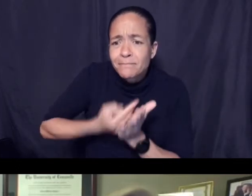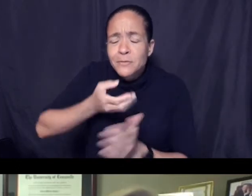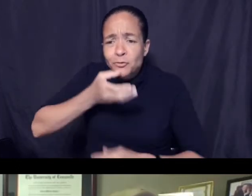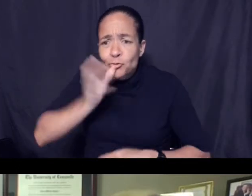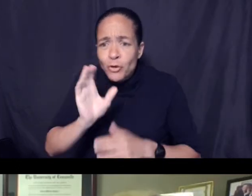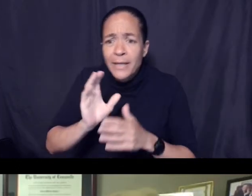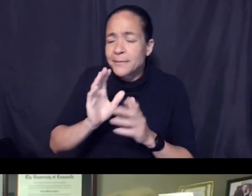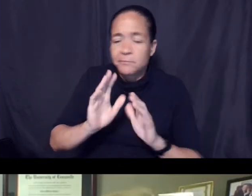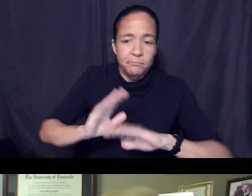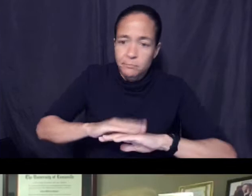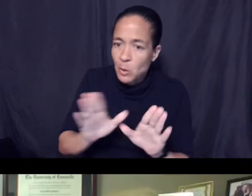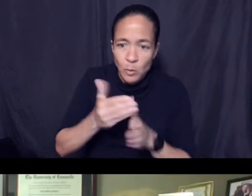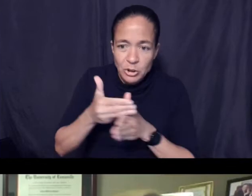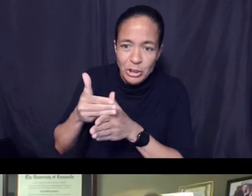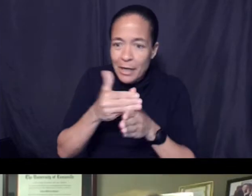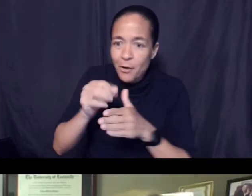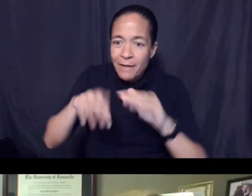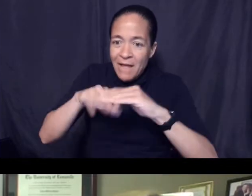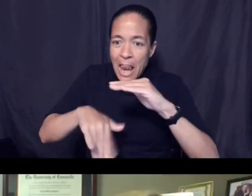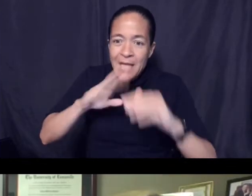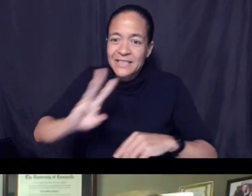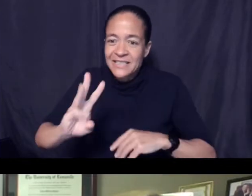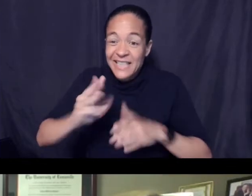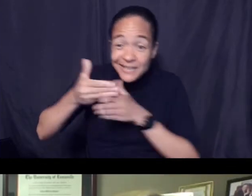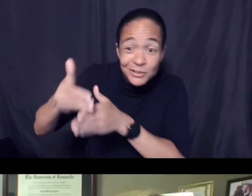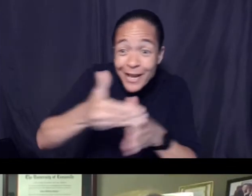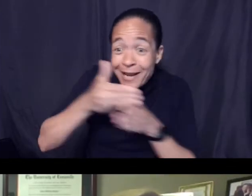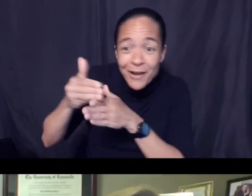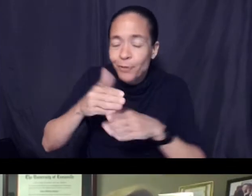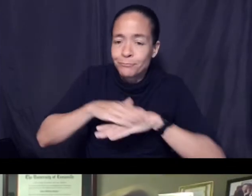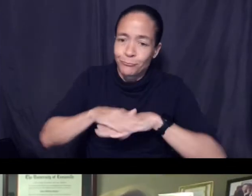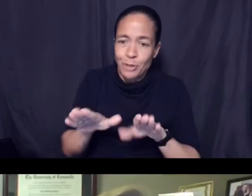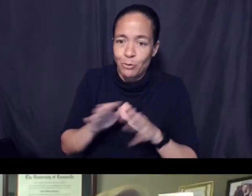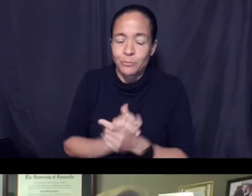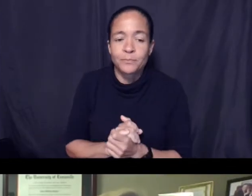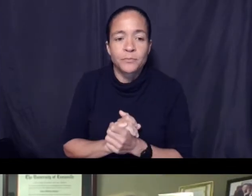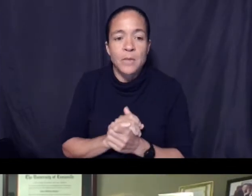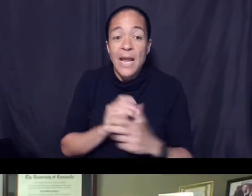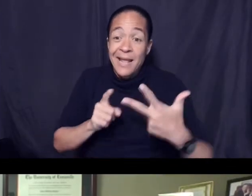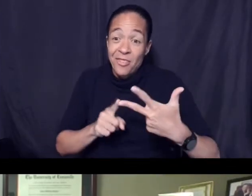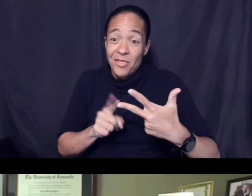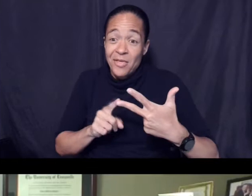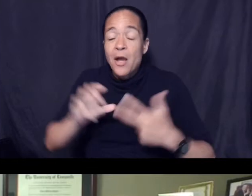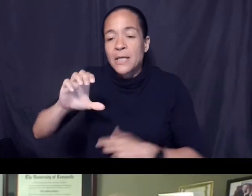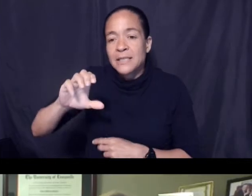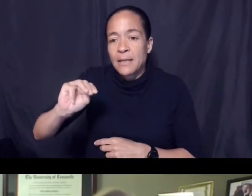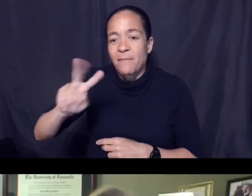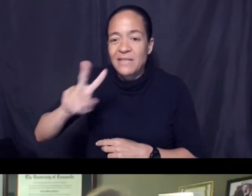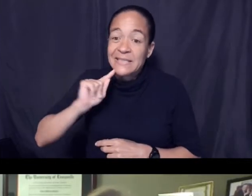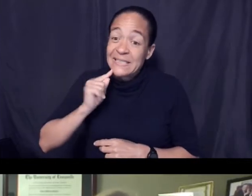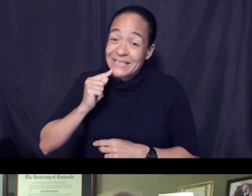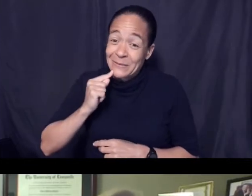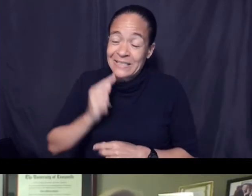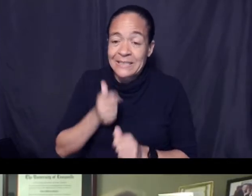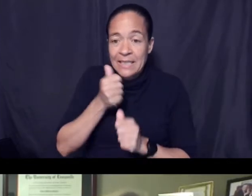or toothbrushes in children under the age of 6. The last theme is that CMV is serious. Every